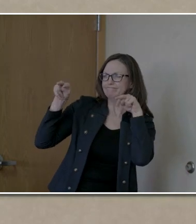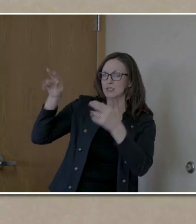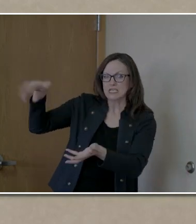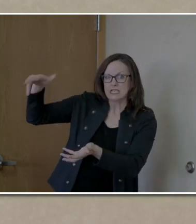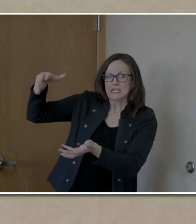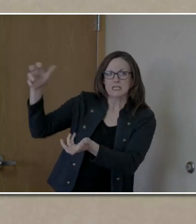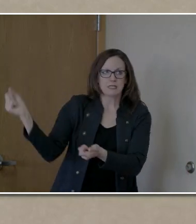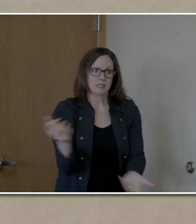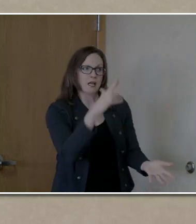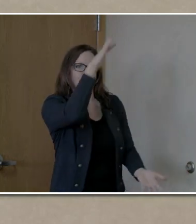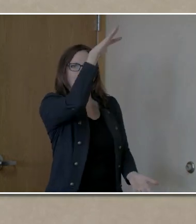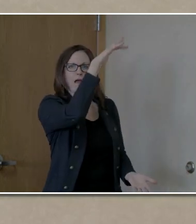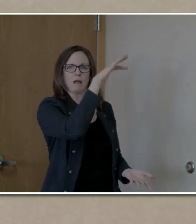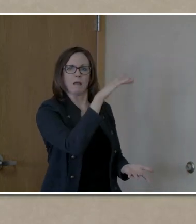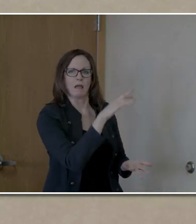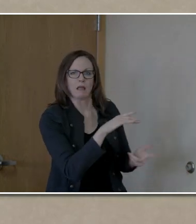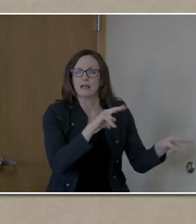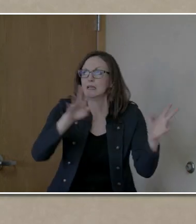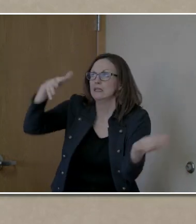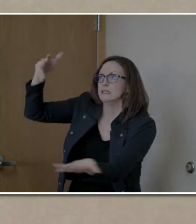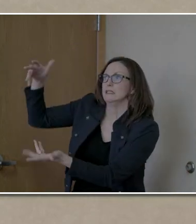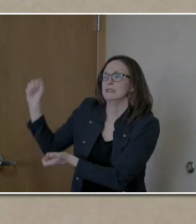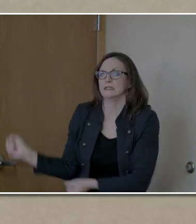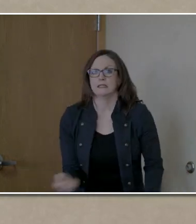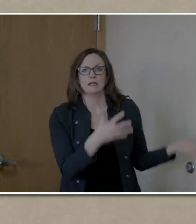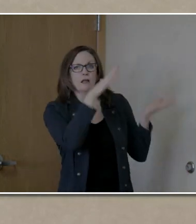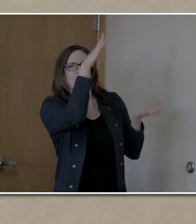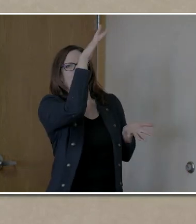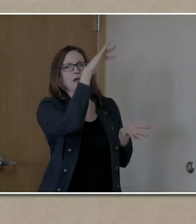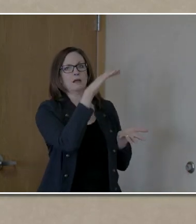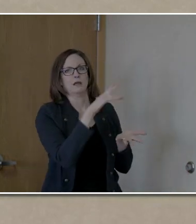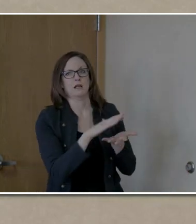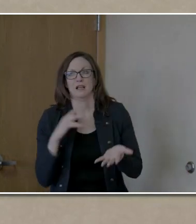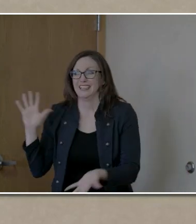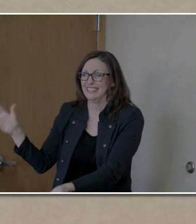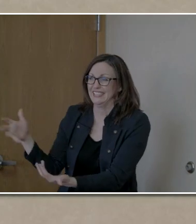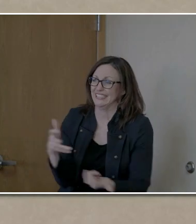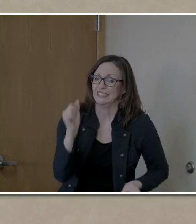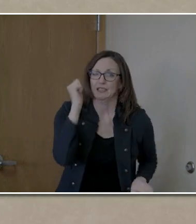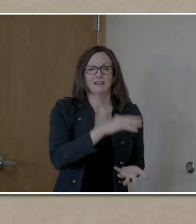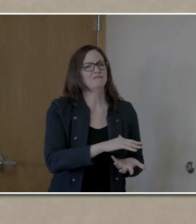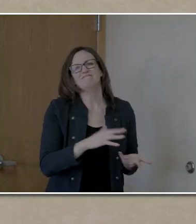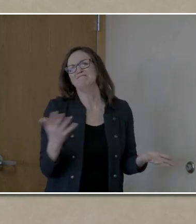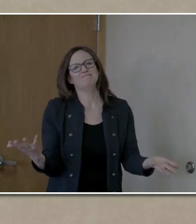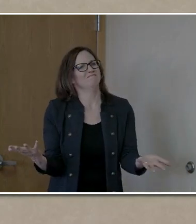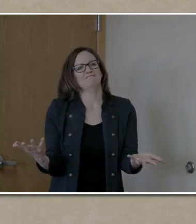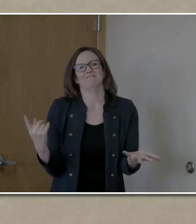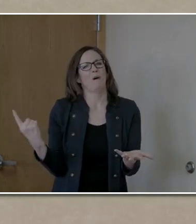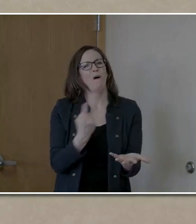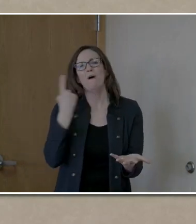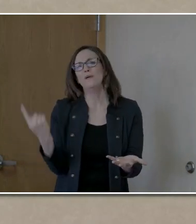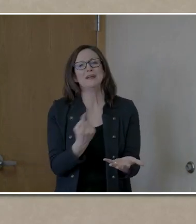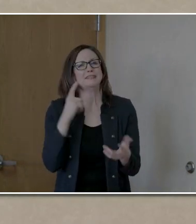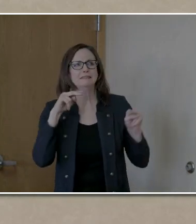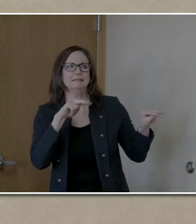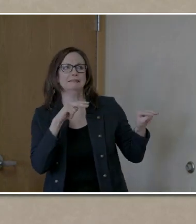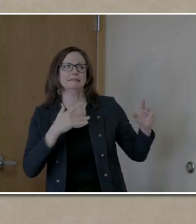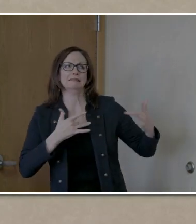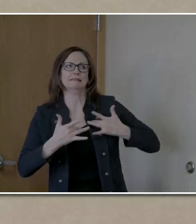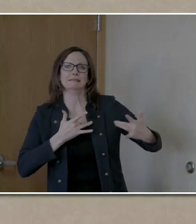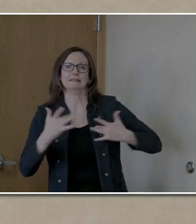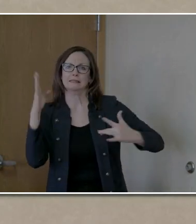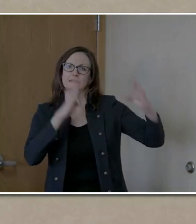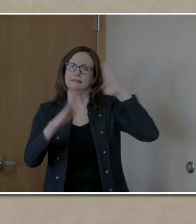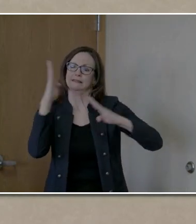in terms of the Guard response and using the National Guard test teams, there is a specialized equipment